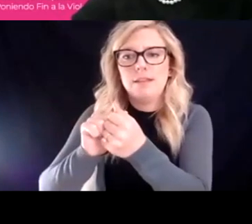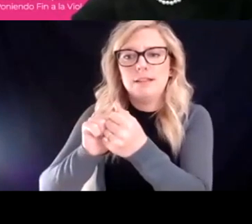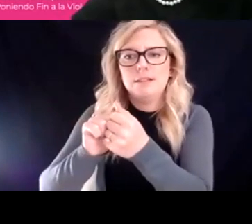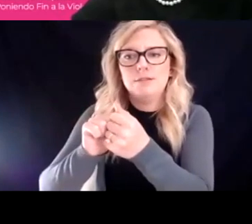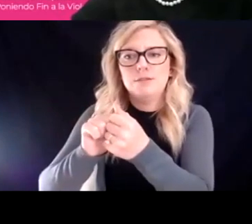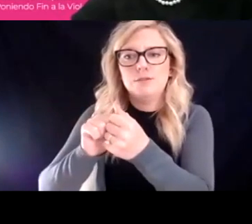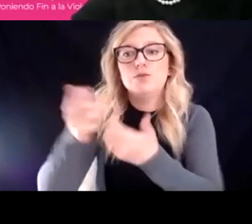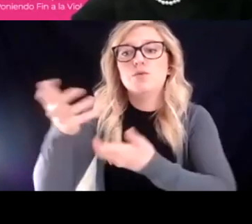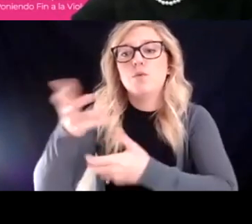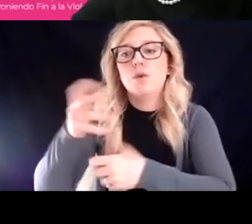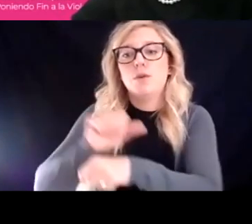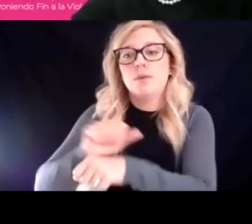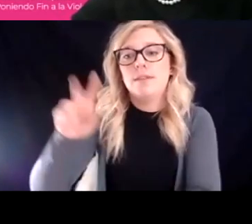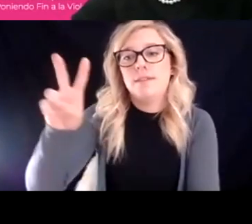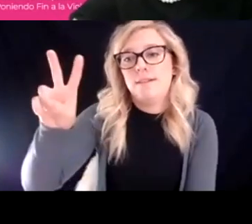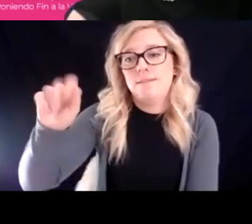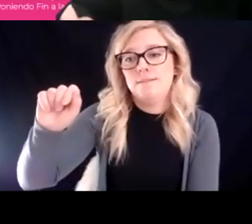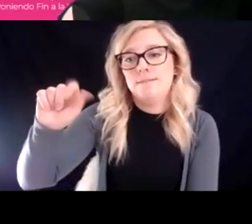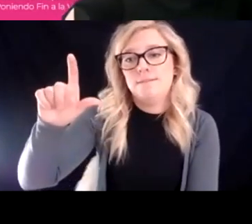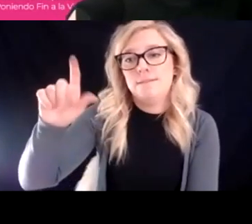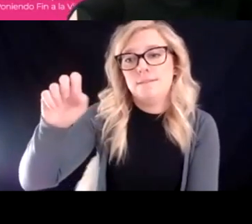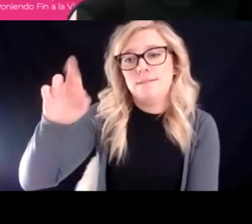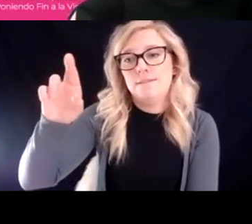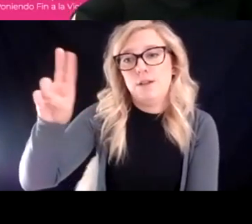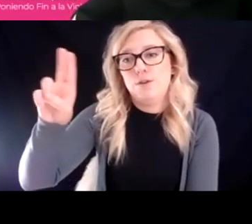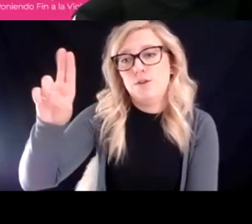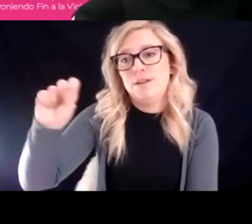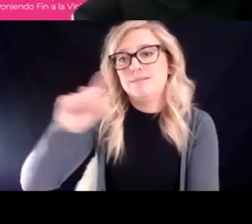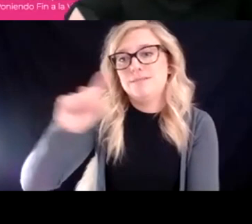Volaris. It's a really nice name.